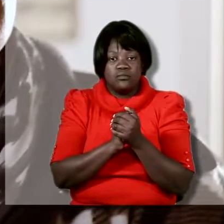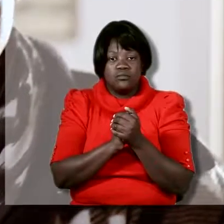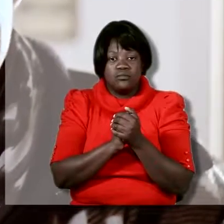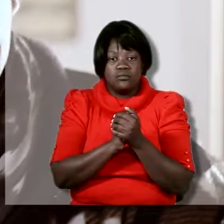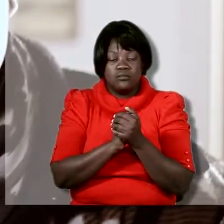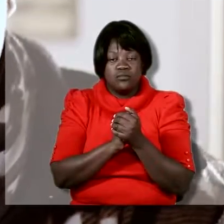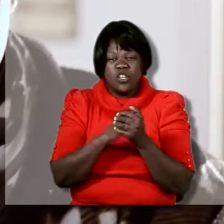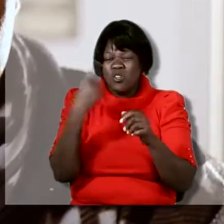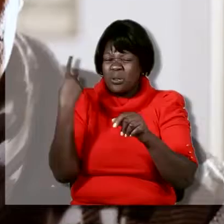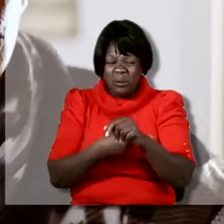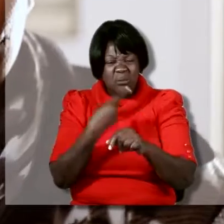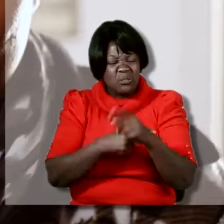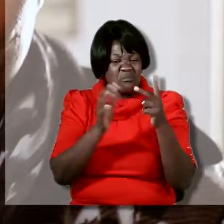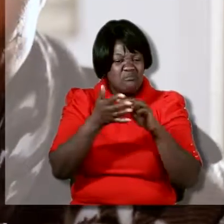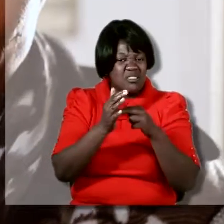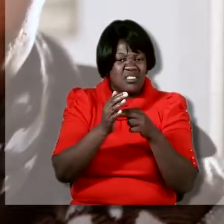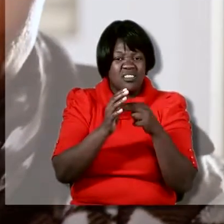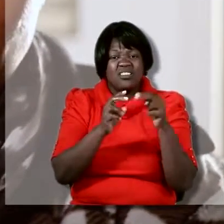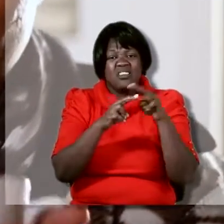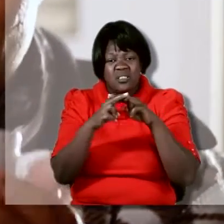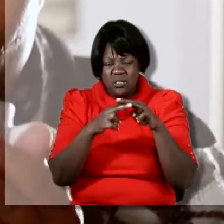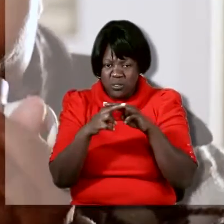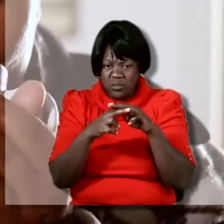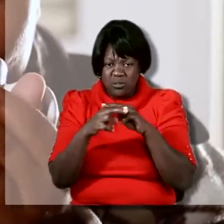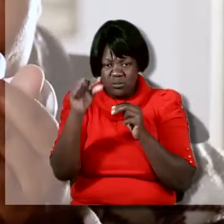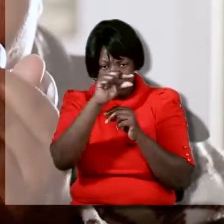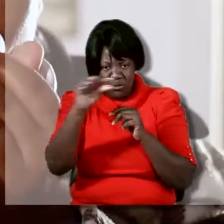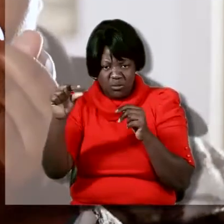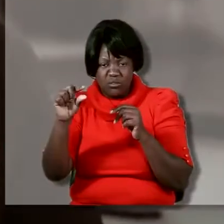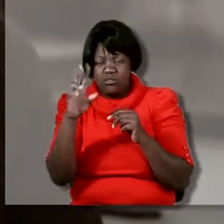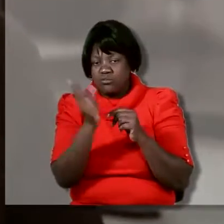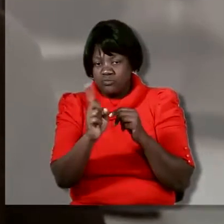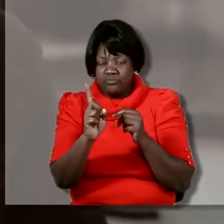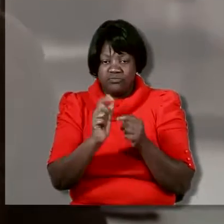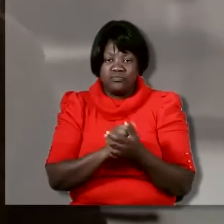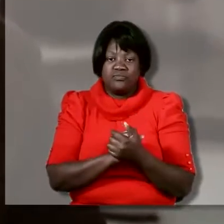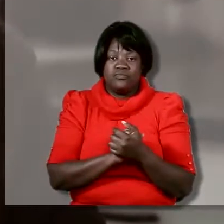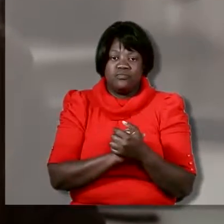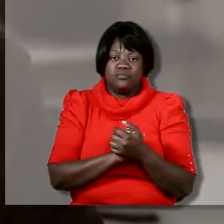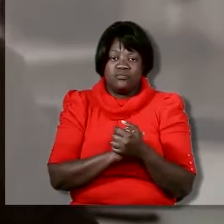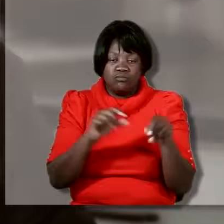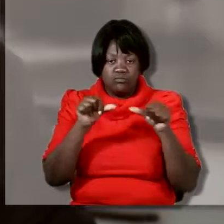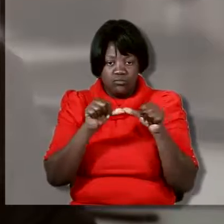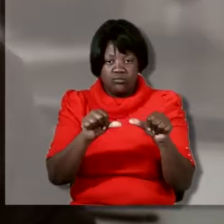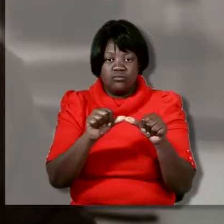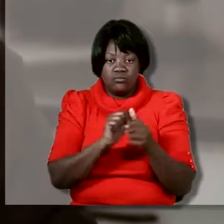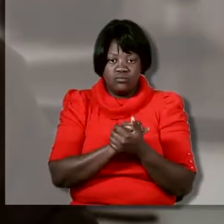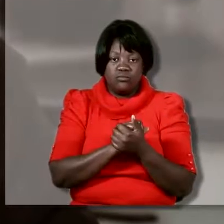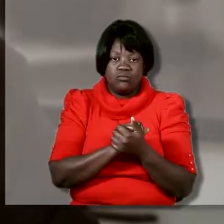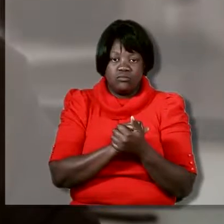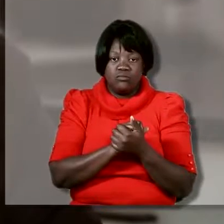No, unless the context requires it. Okay, next. Future continuous tense.